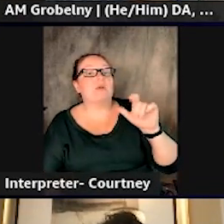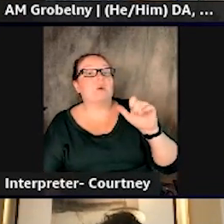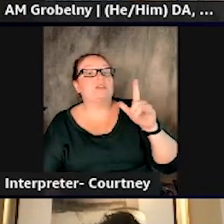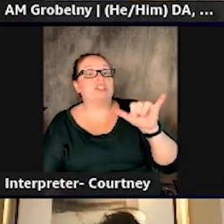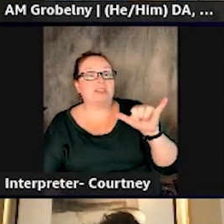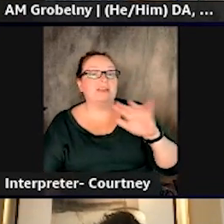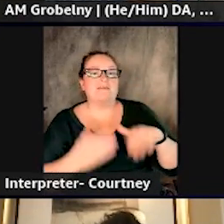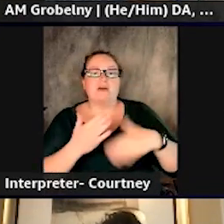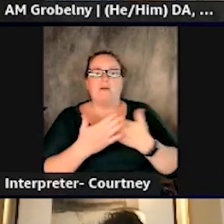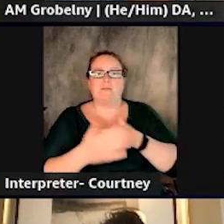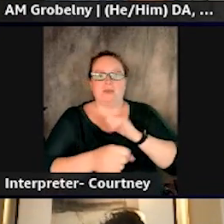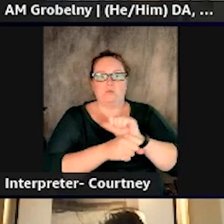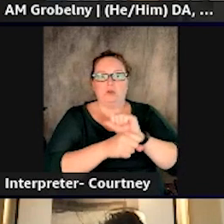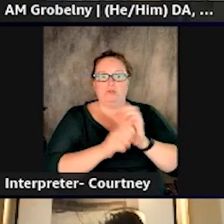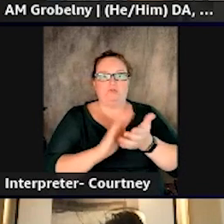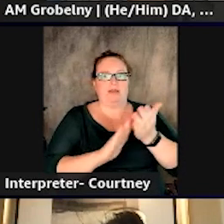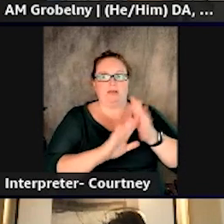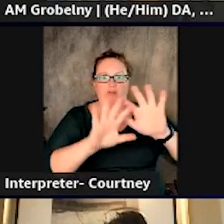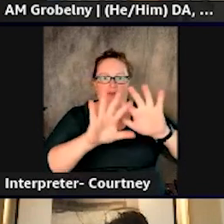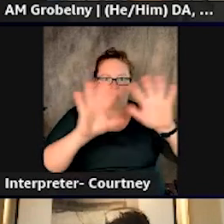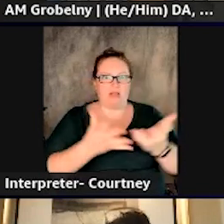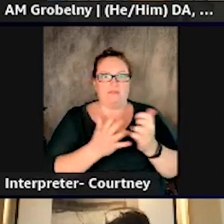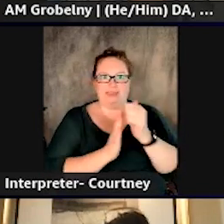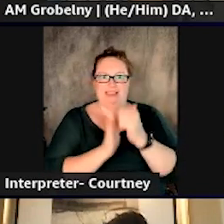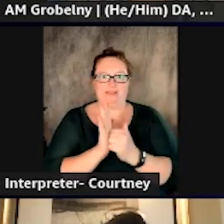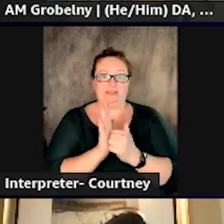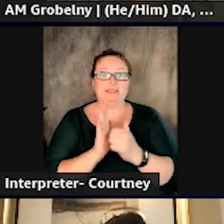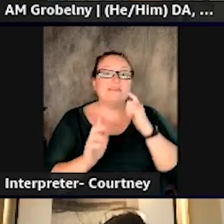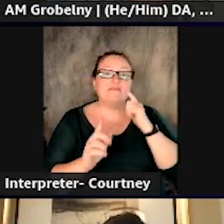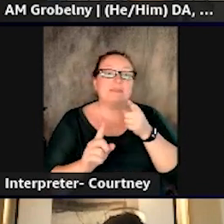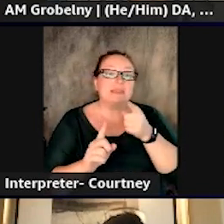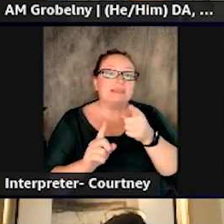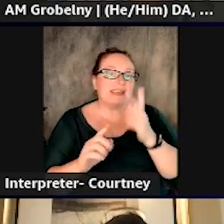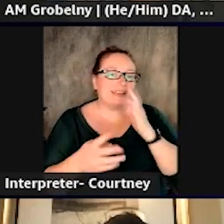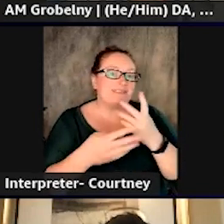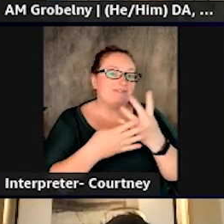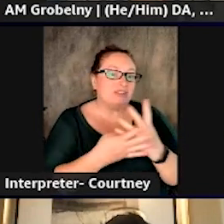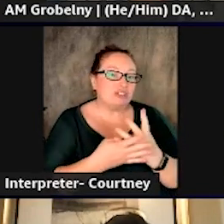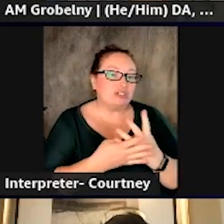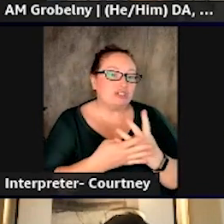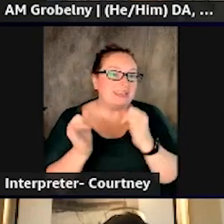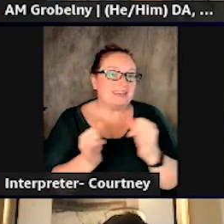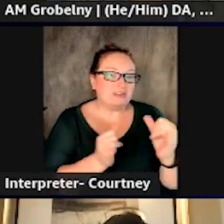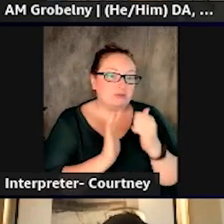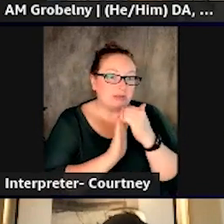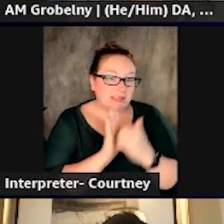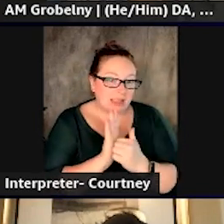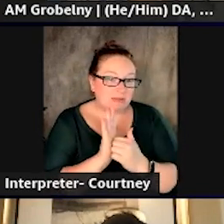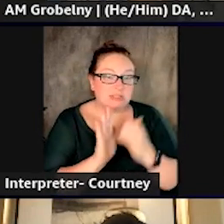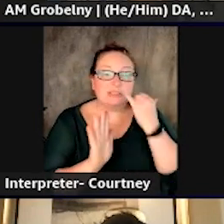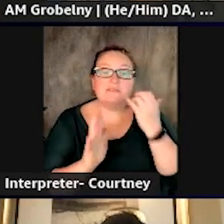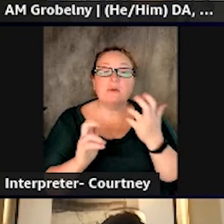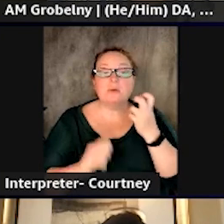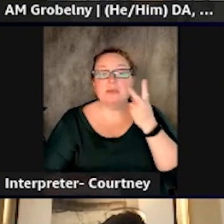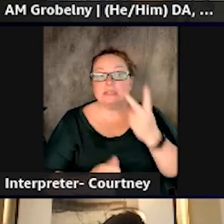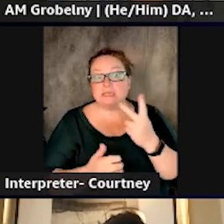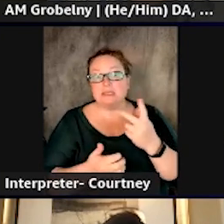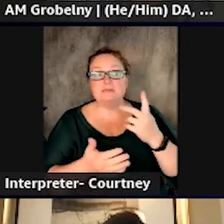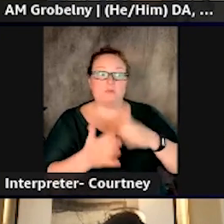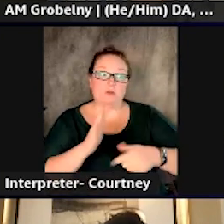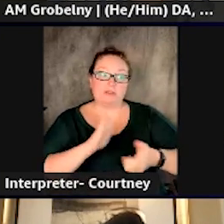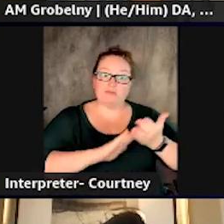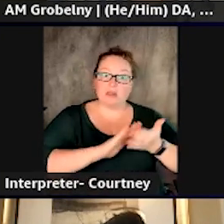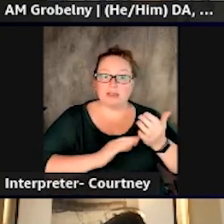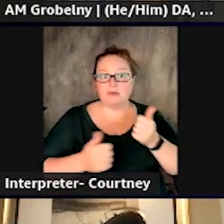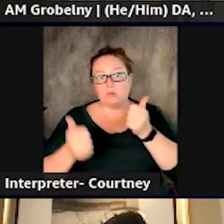my different accounts. From here, I can filter by individual accounts. If I wanted to see what was running in which accounts, I